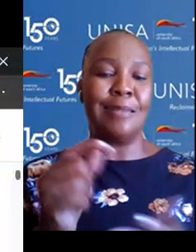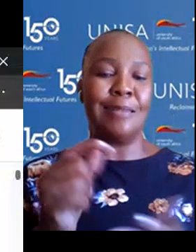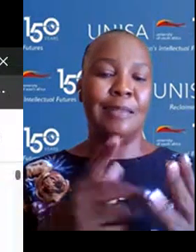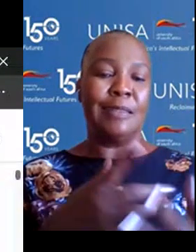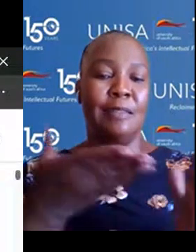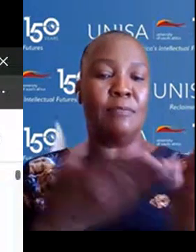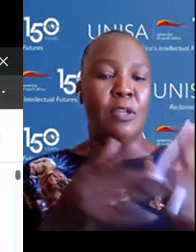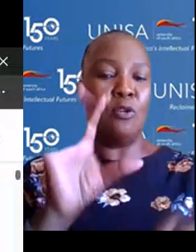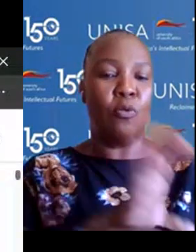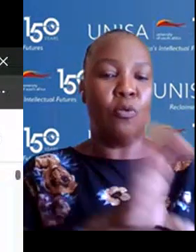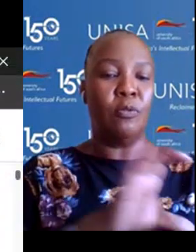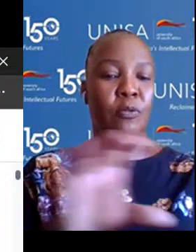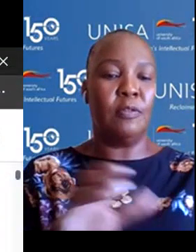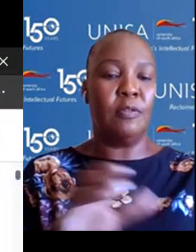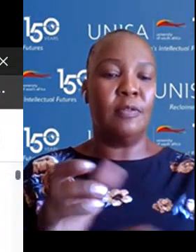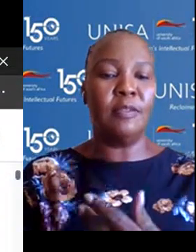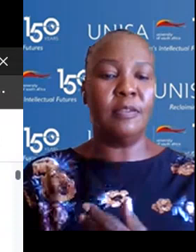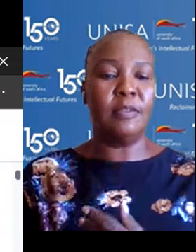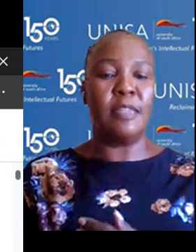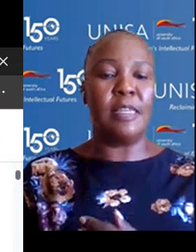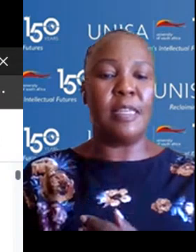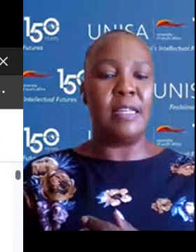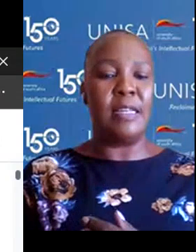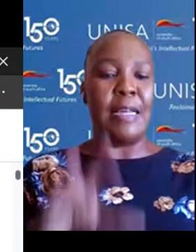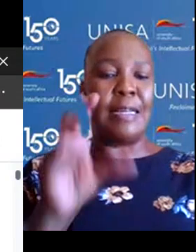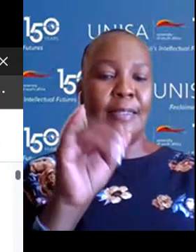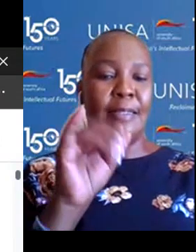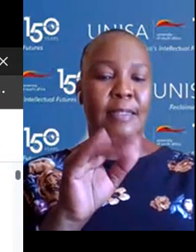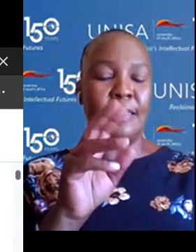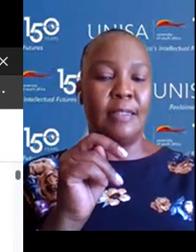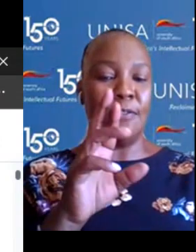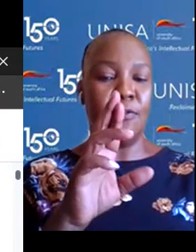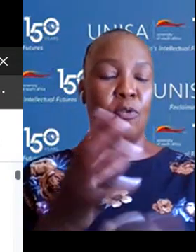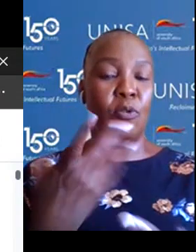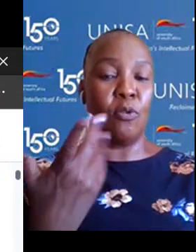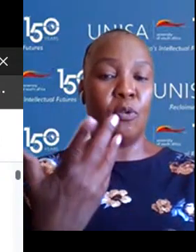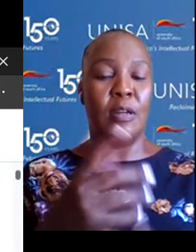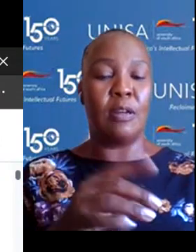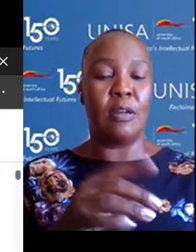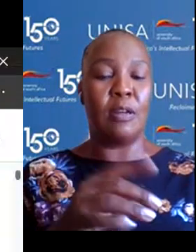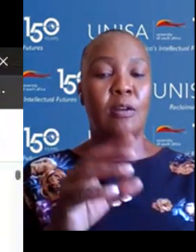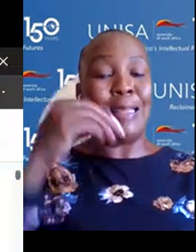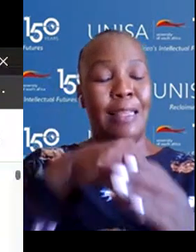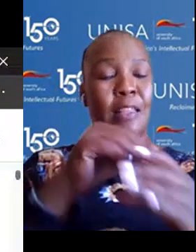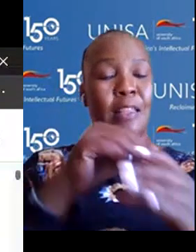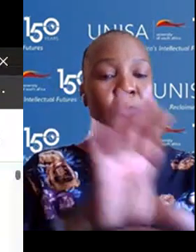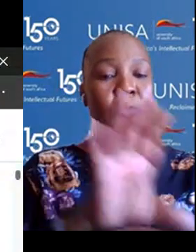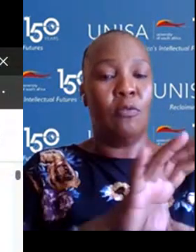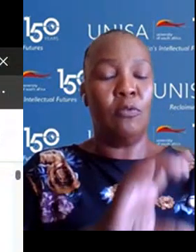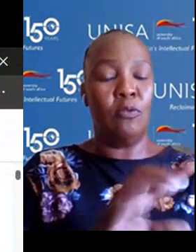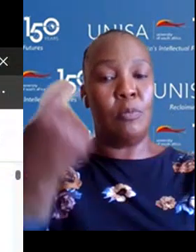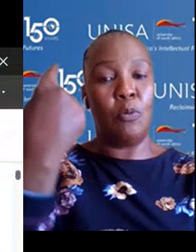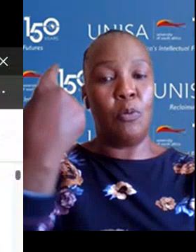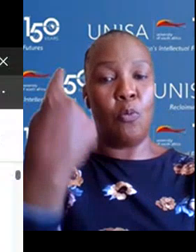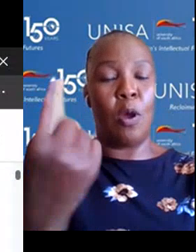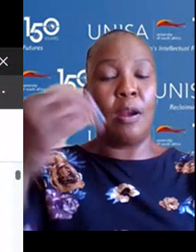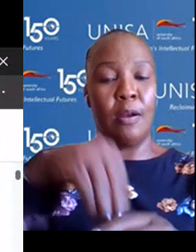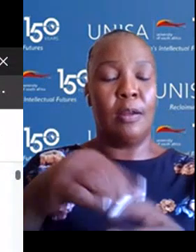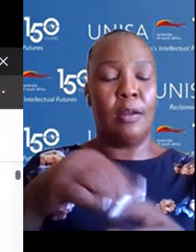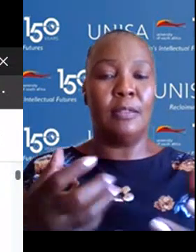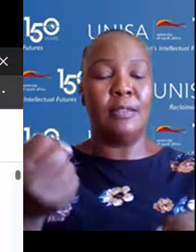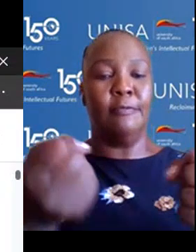it's synchronizing. So what's on your computer will now be on OneDrive. Cloud indicates is online and